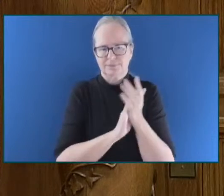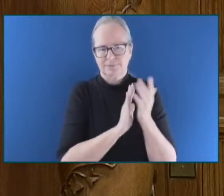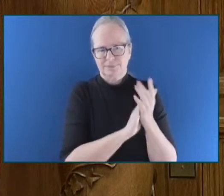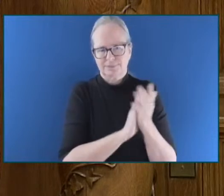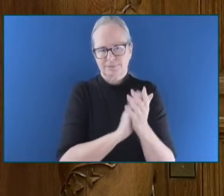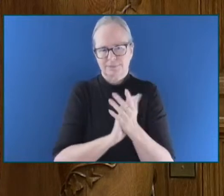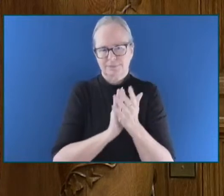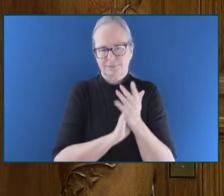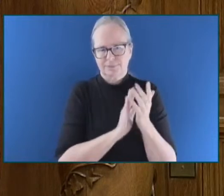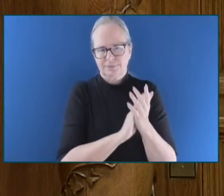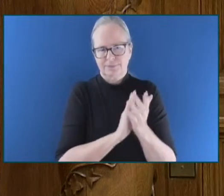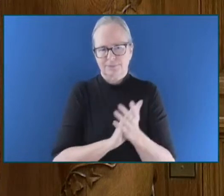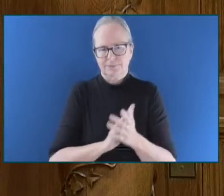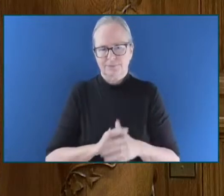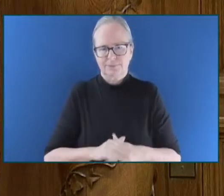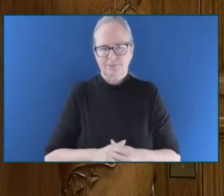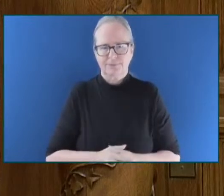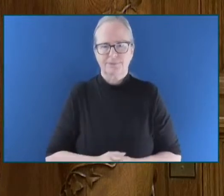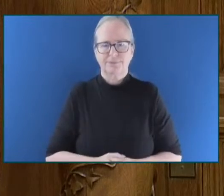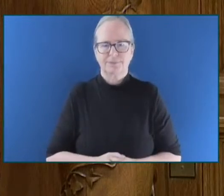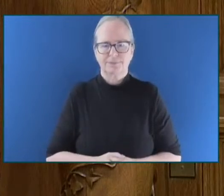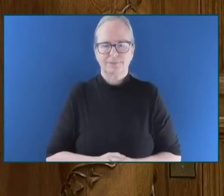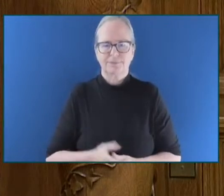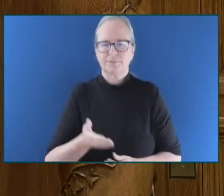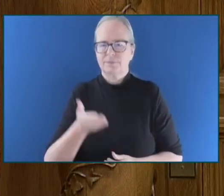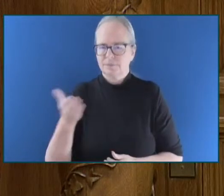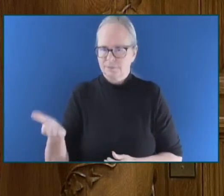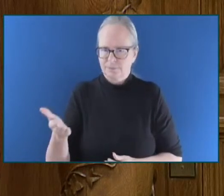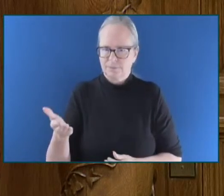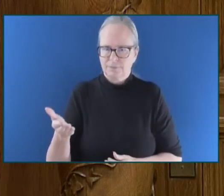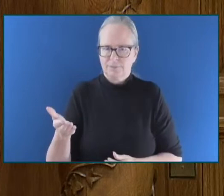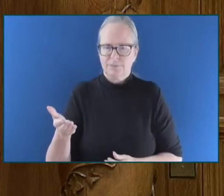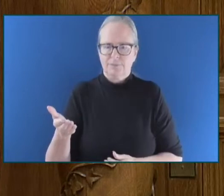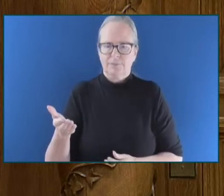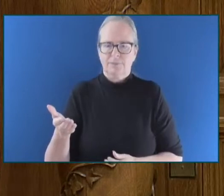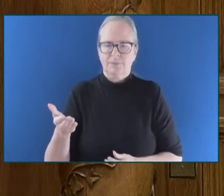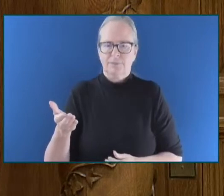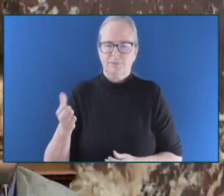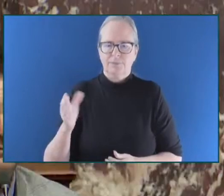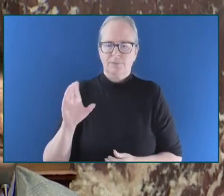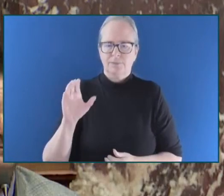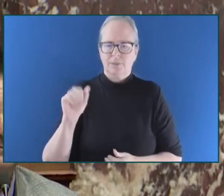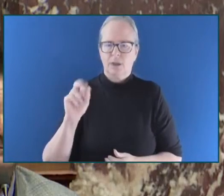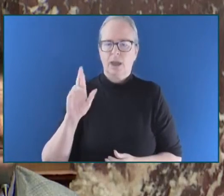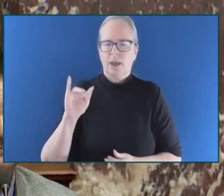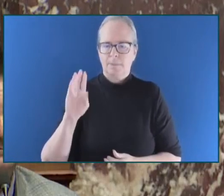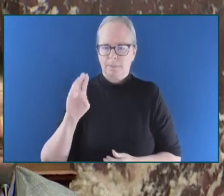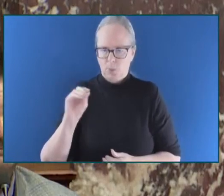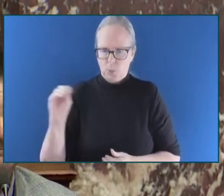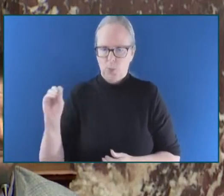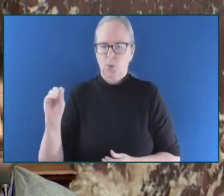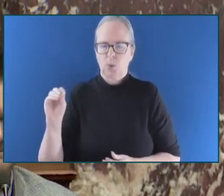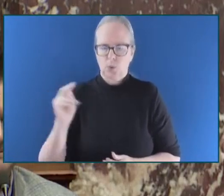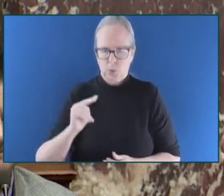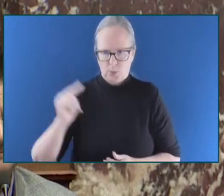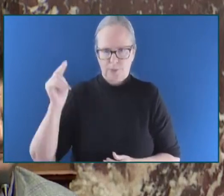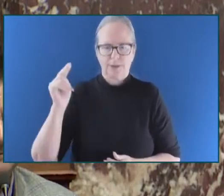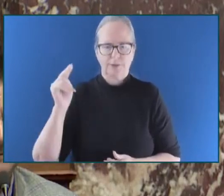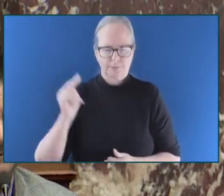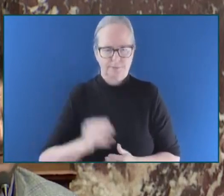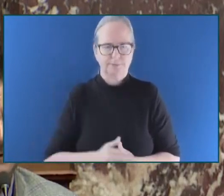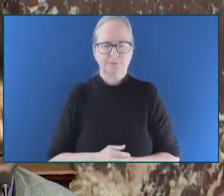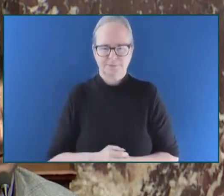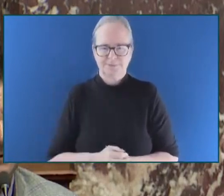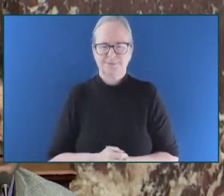Member for Cariboo North. Thank you very much, Mr. Speaker. This week we celebrate Small Business Week across British Columbia, and I'm